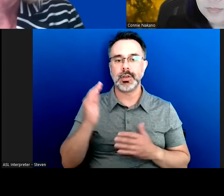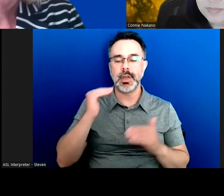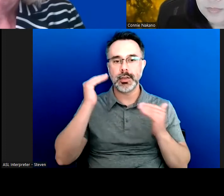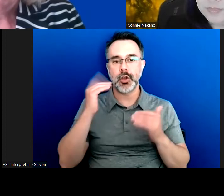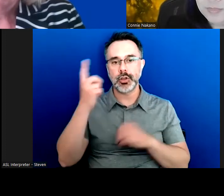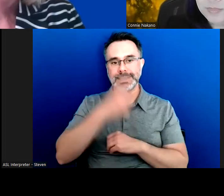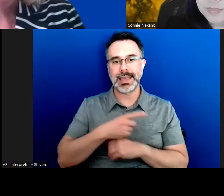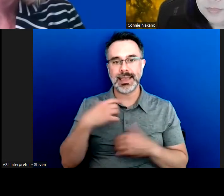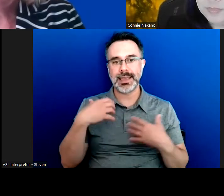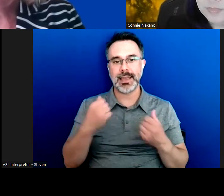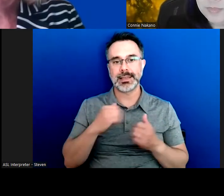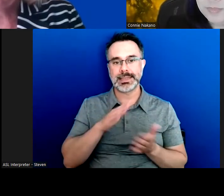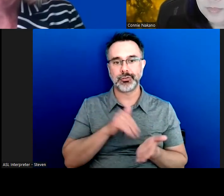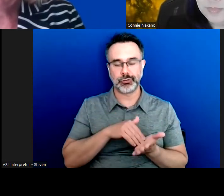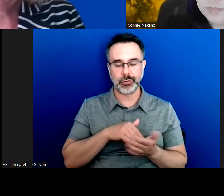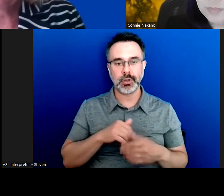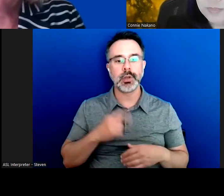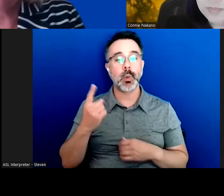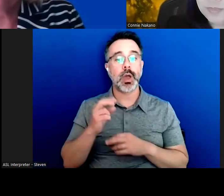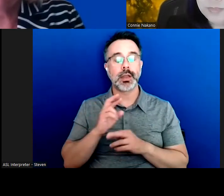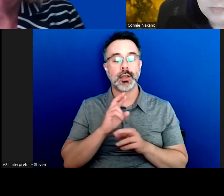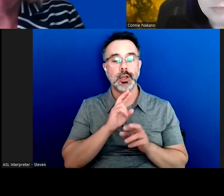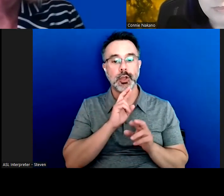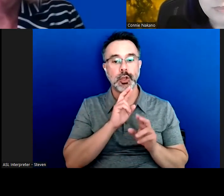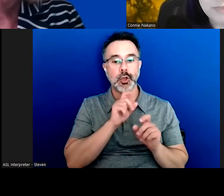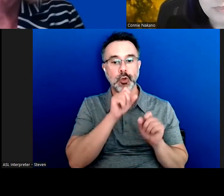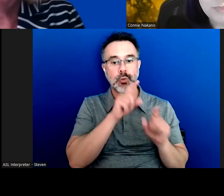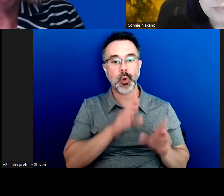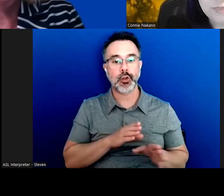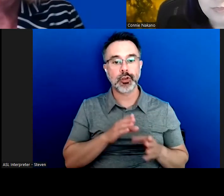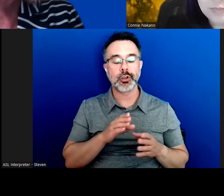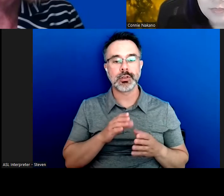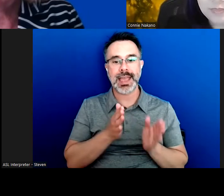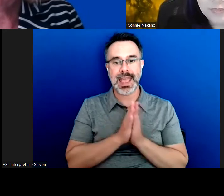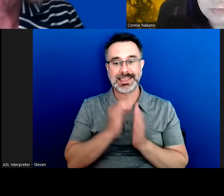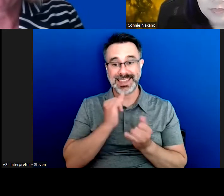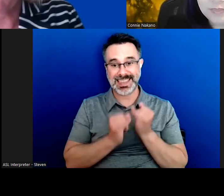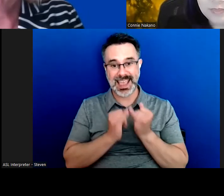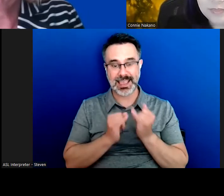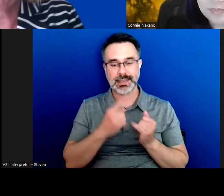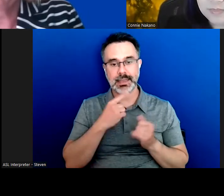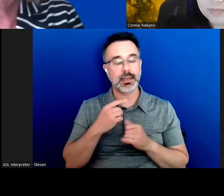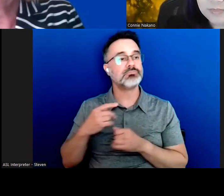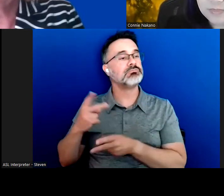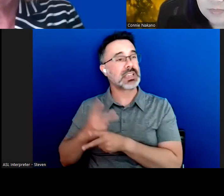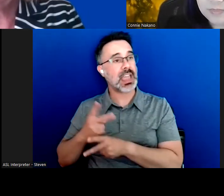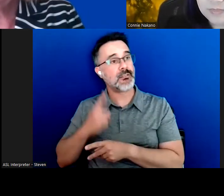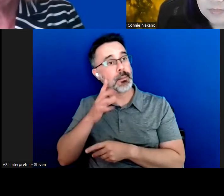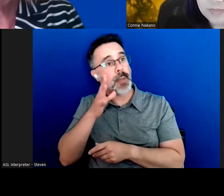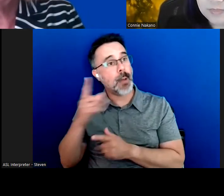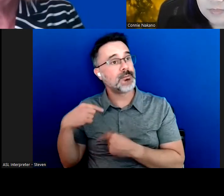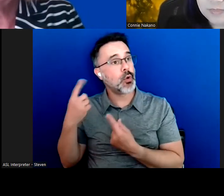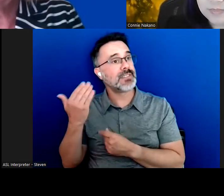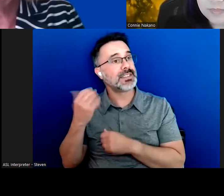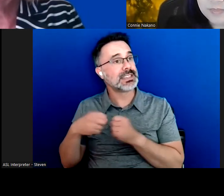center. And one of the reporters asked at the end, she said that after caring for her mom for 15 years